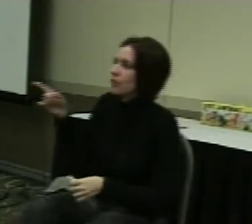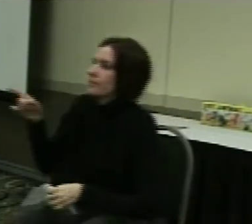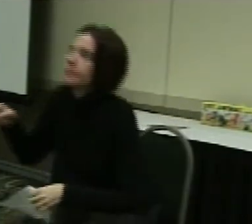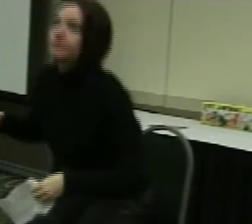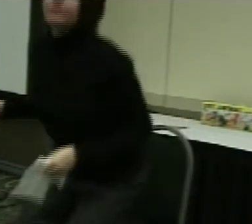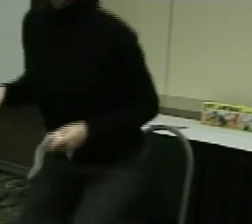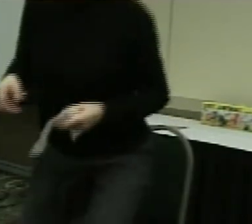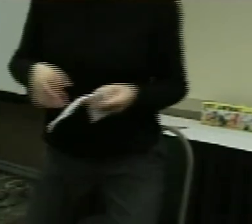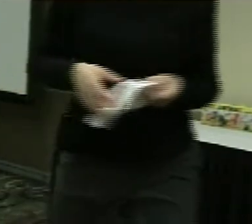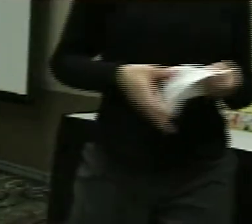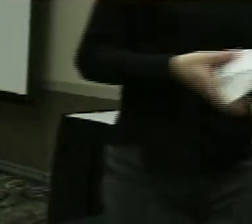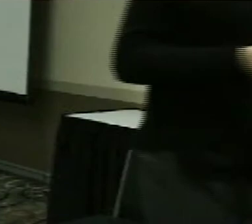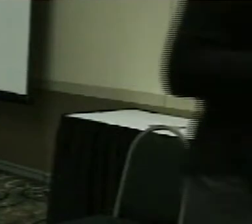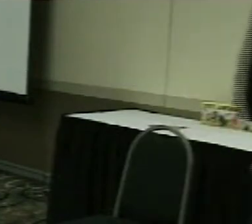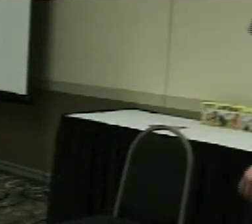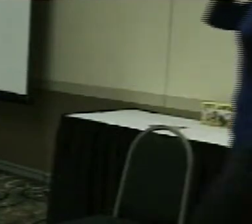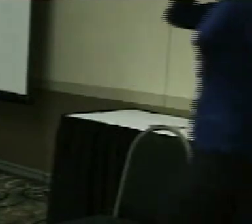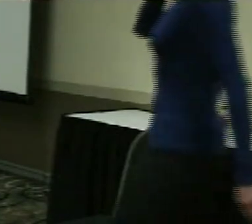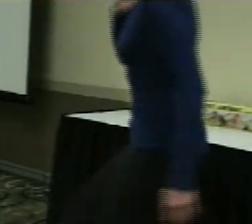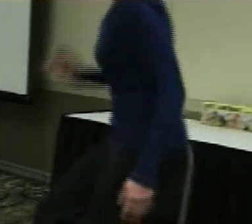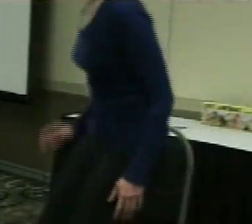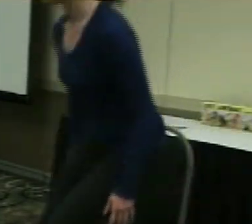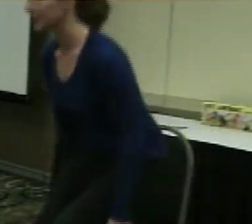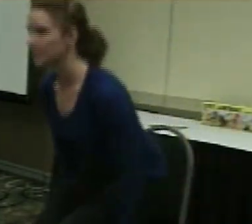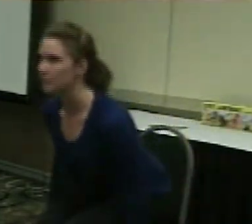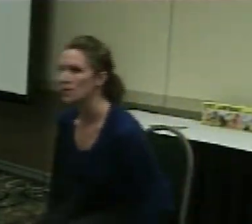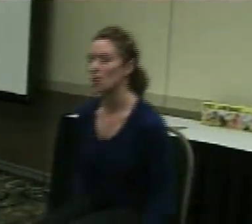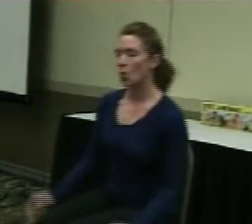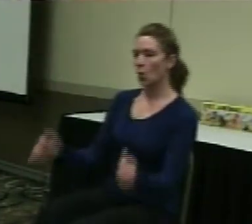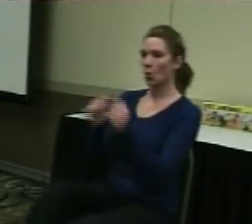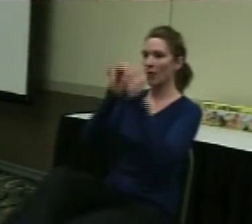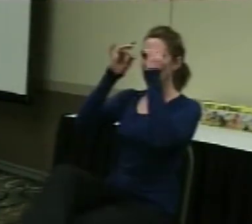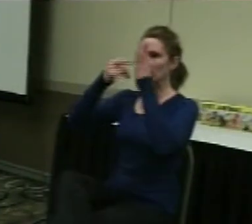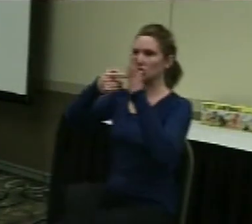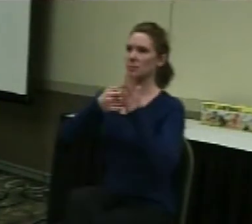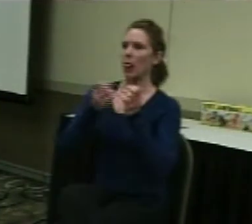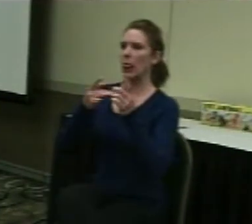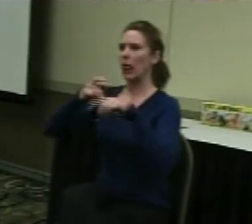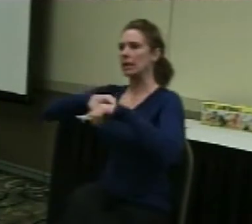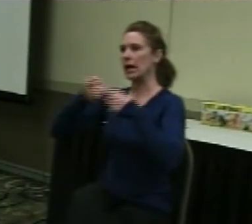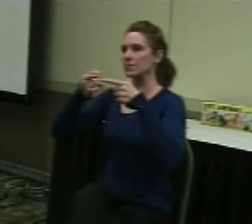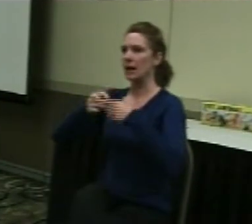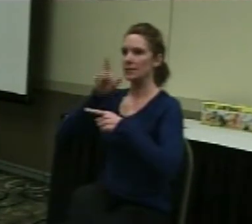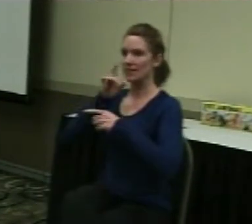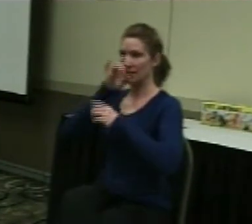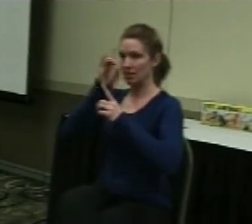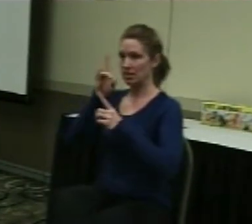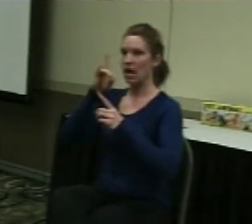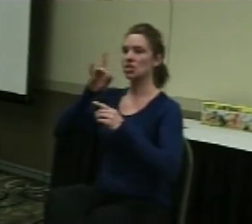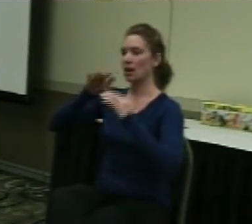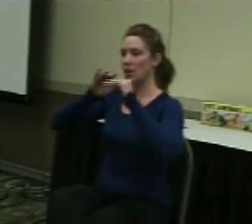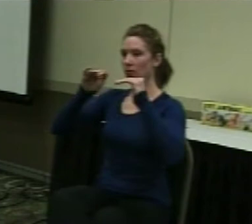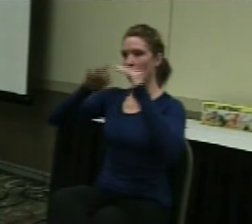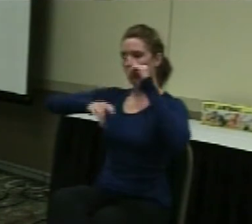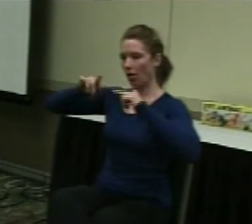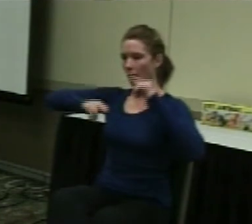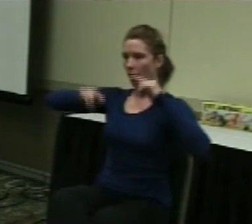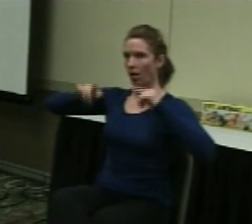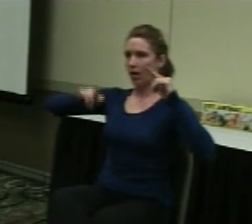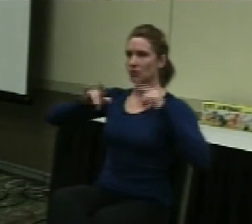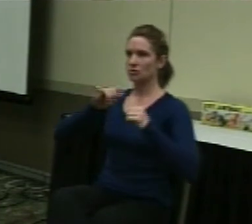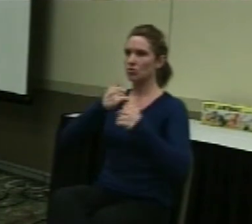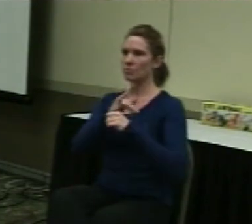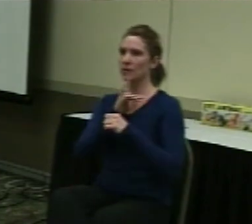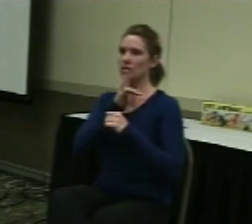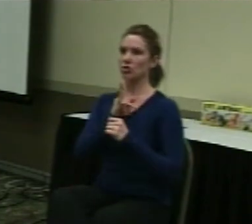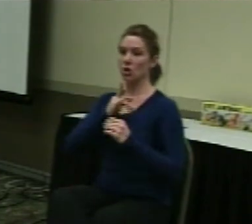with instructional demands or maybe for modifications, a lot of the times in Deaf Ed, you have different levels in your classroom. So making sure that your higher student